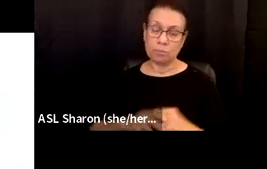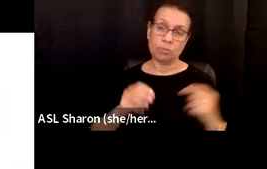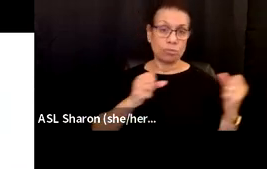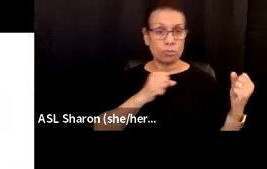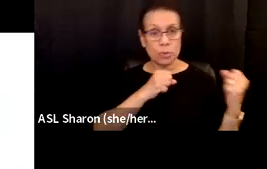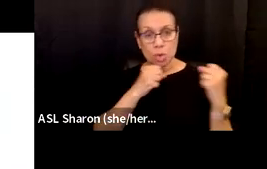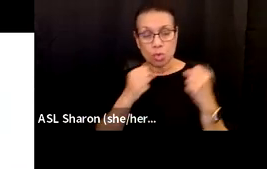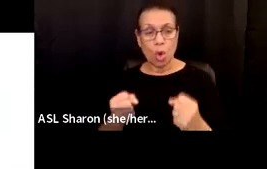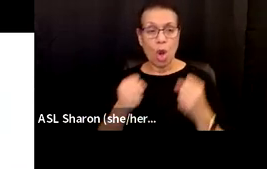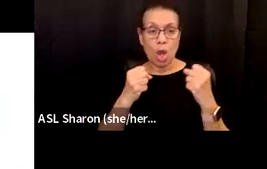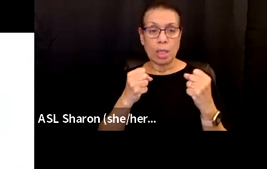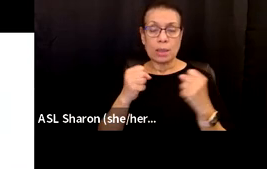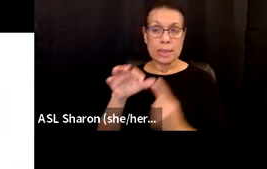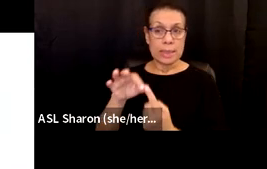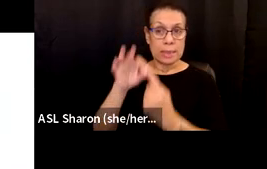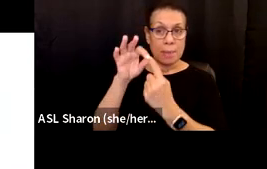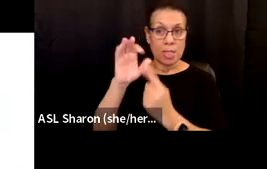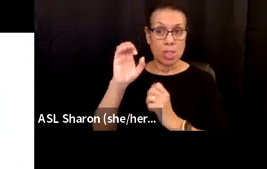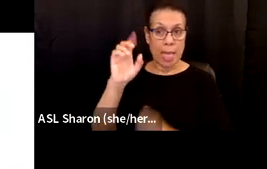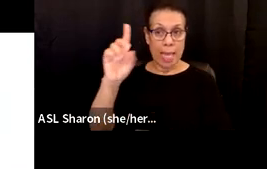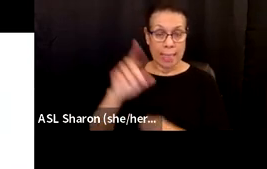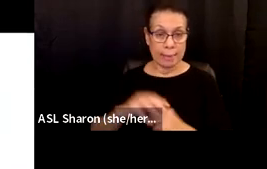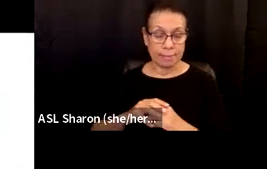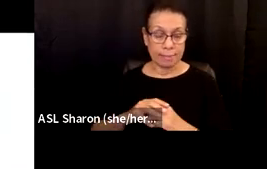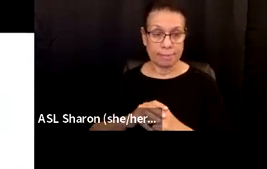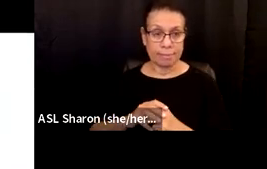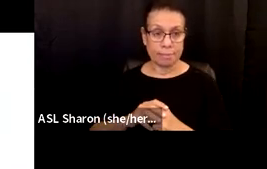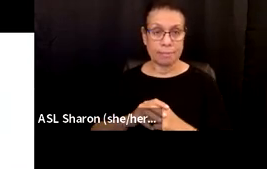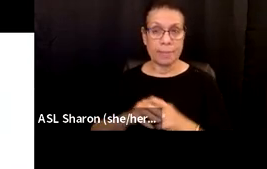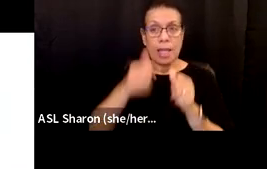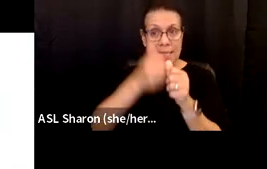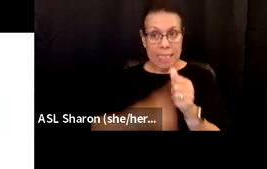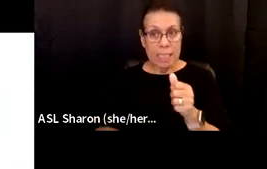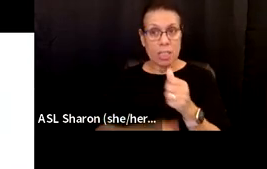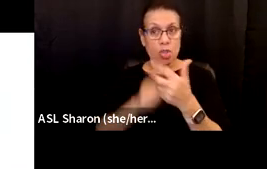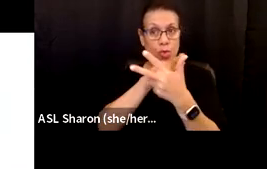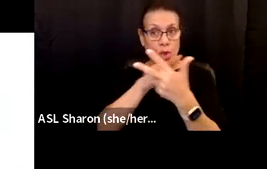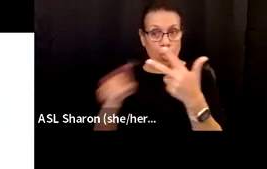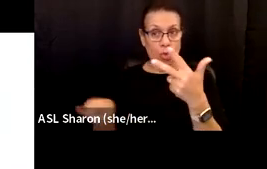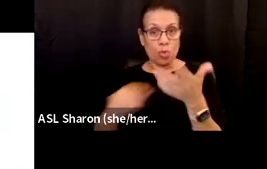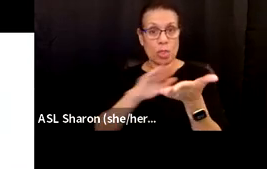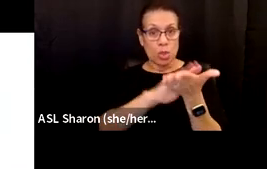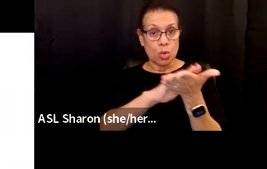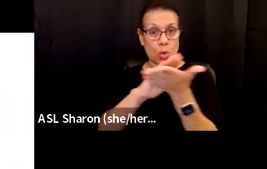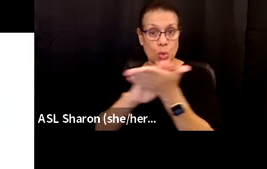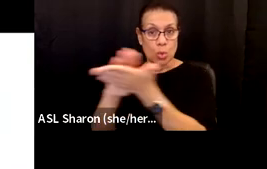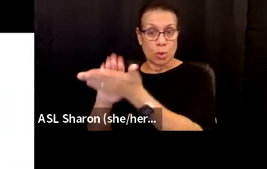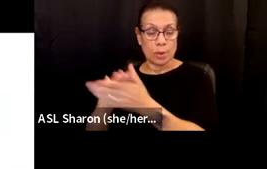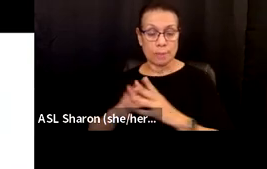of special ed students at each of these at each of these schools